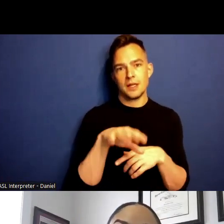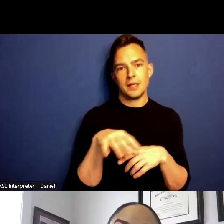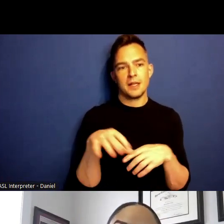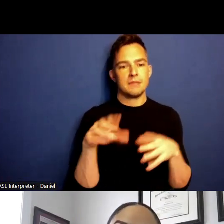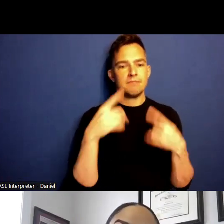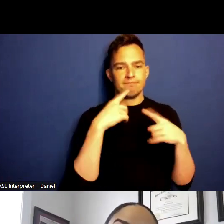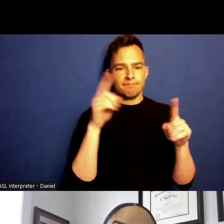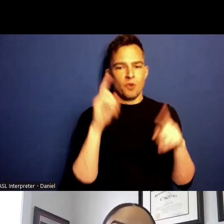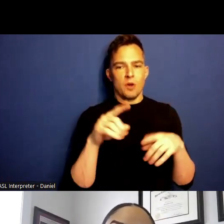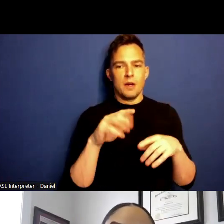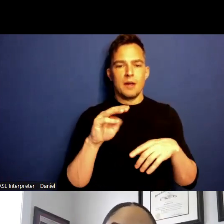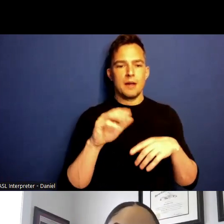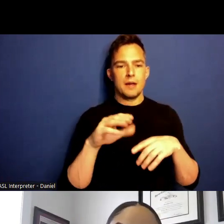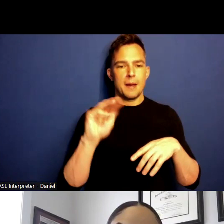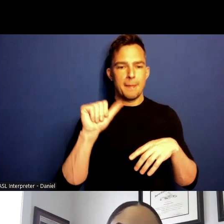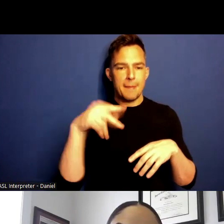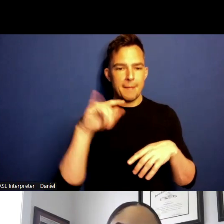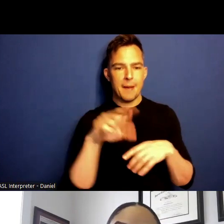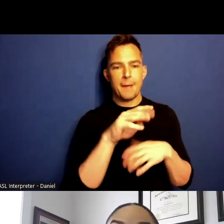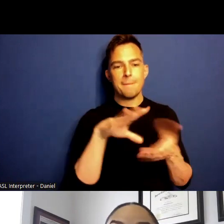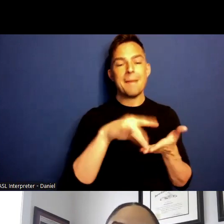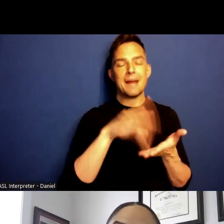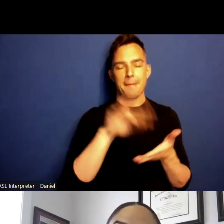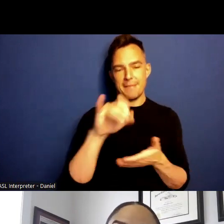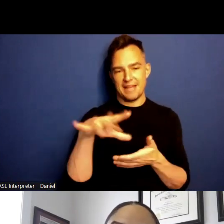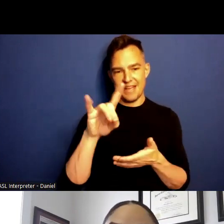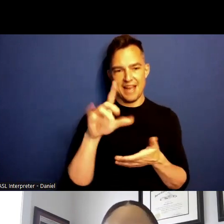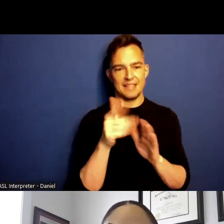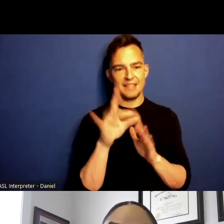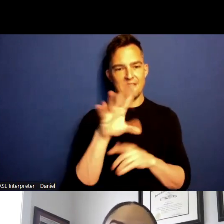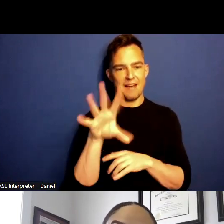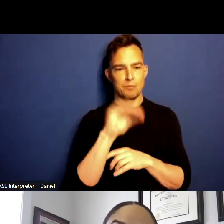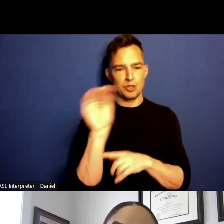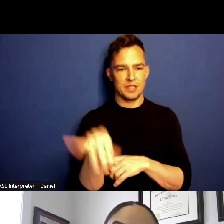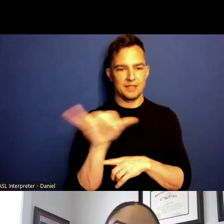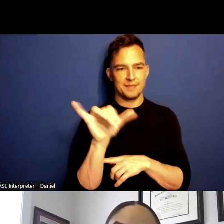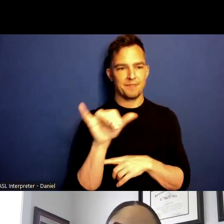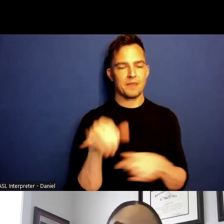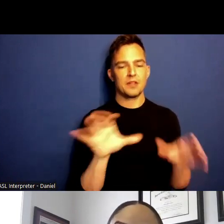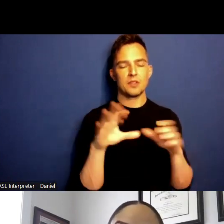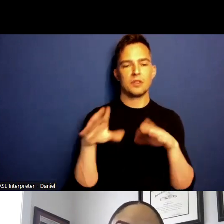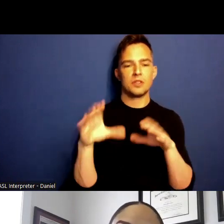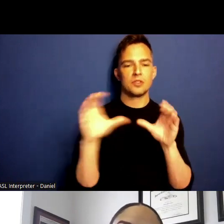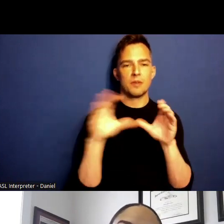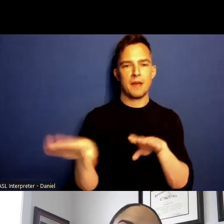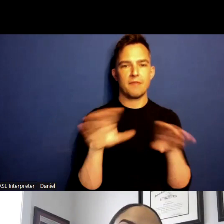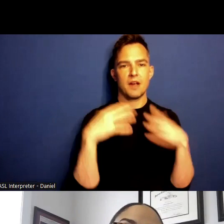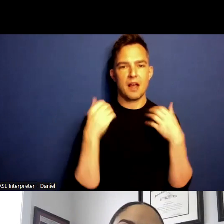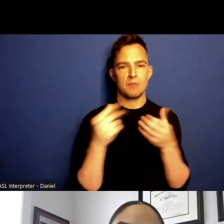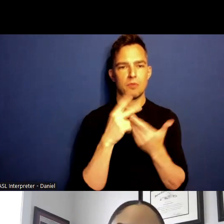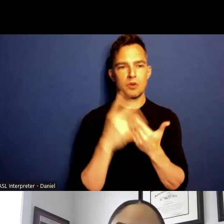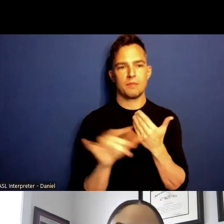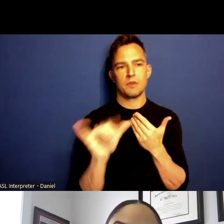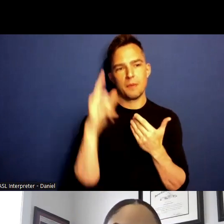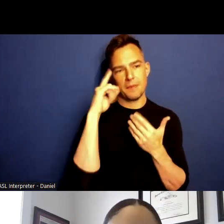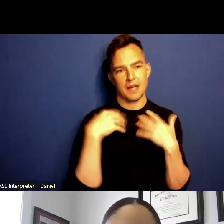for community-based mobile crisis intervention services, expansion of the Certified Community Behavioral Health Clinic program, and the Mental